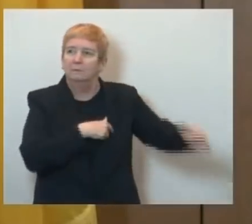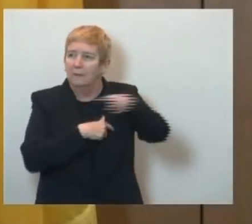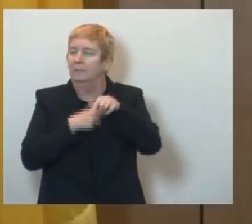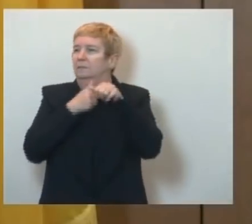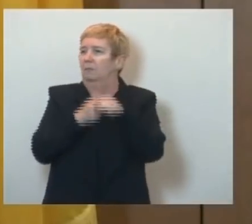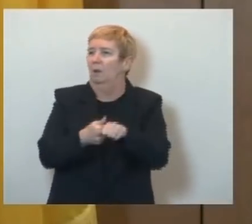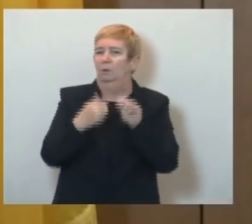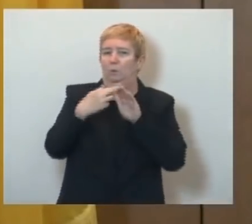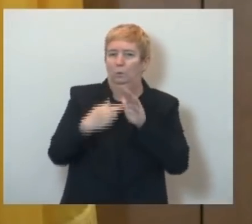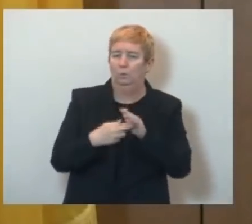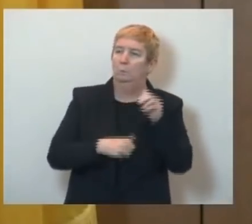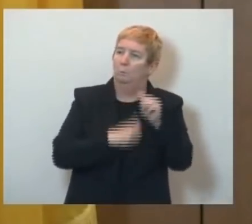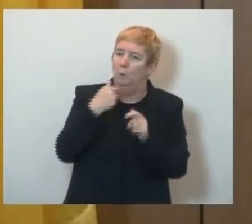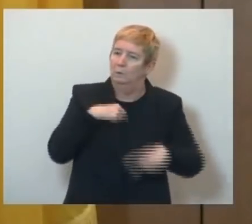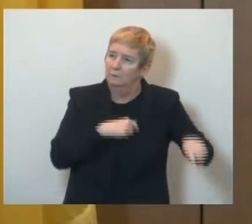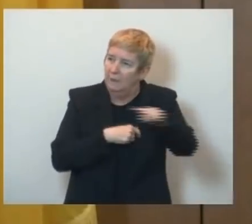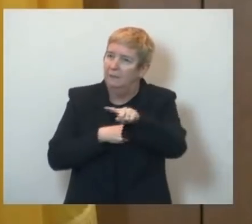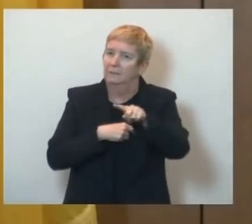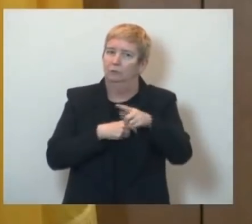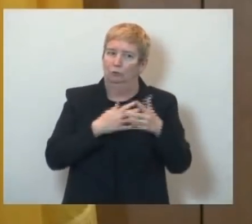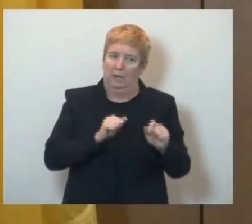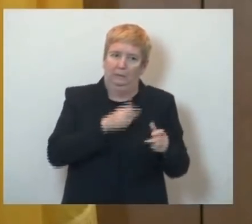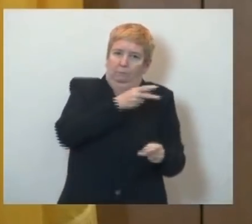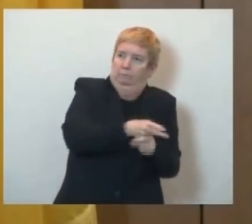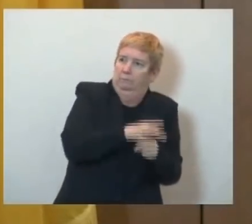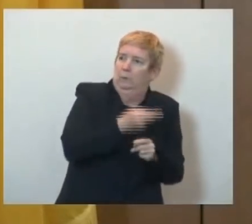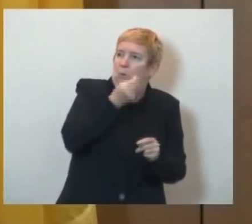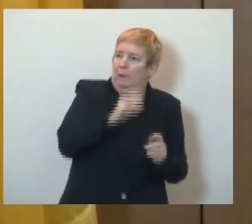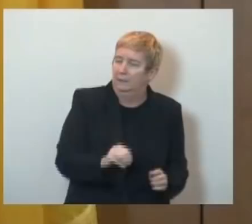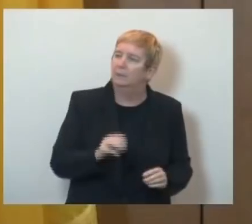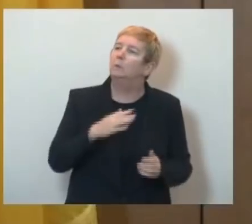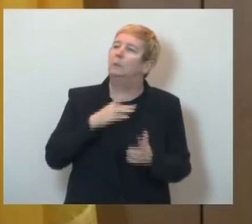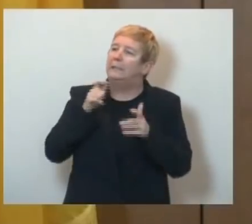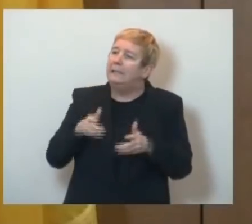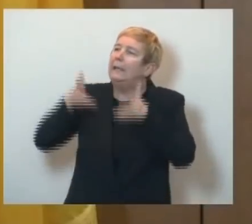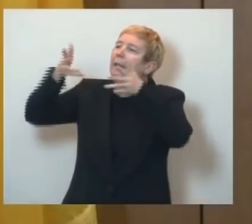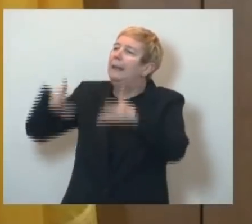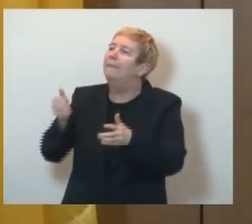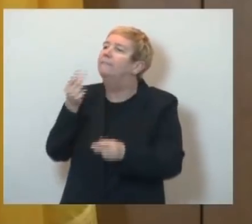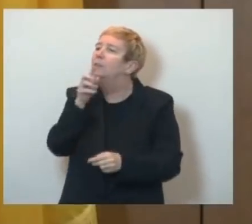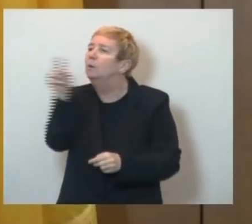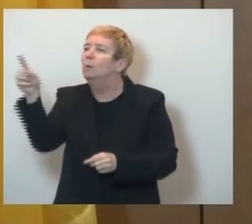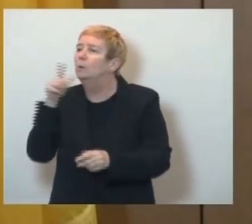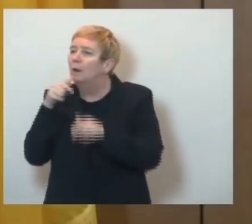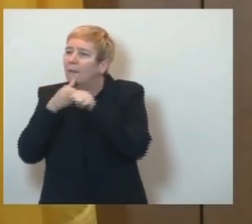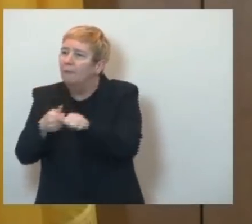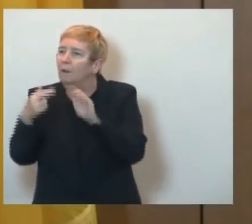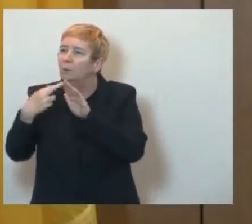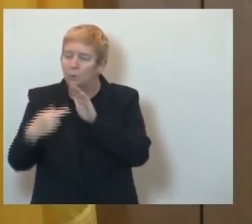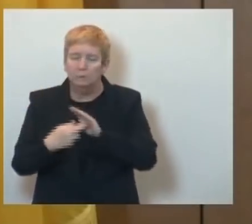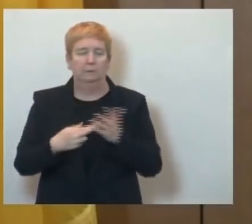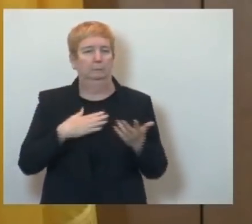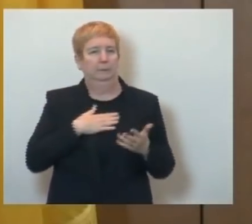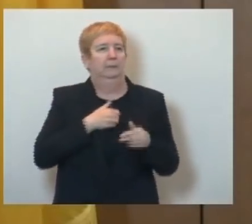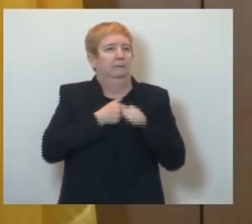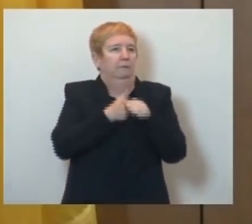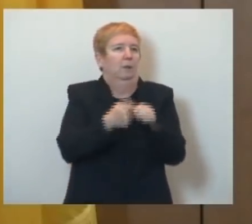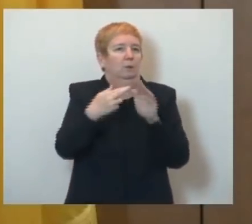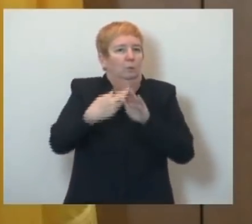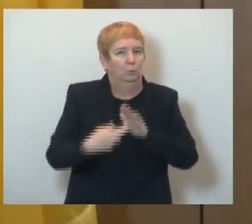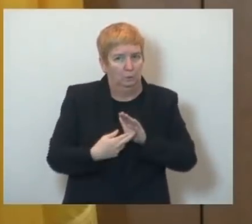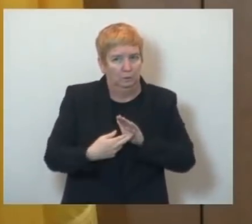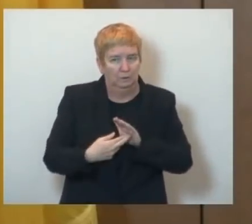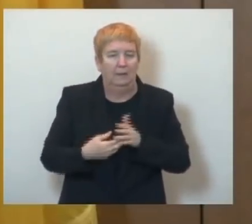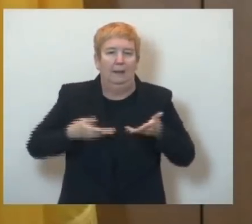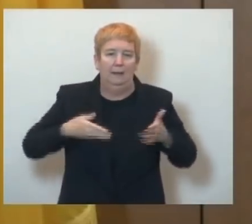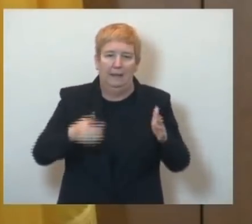the things that meet the needs of New Mexicans by complying with the public health orders and allowing us to continue to do the